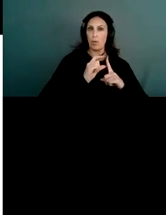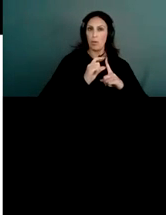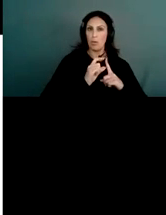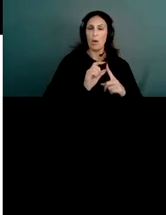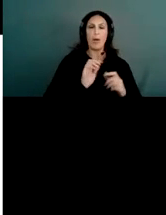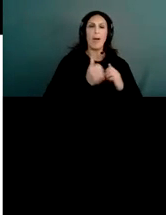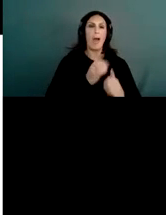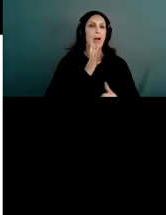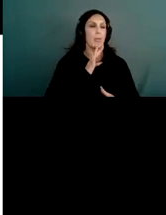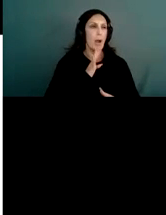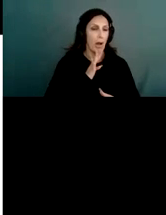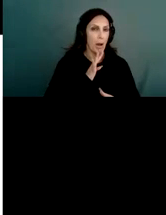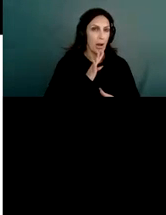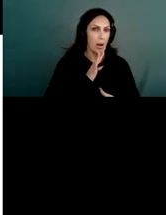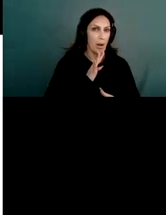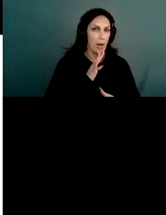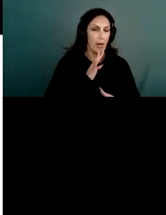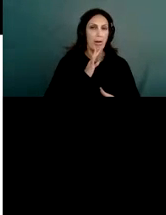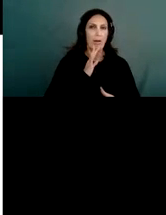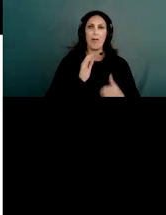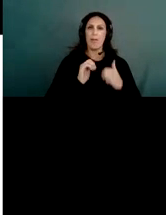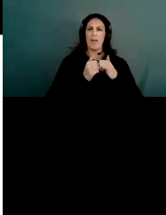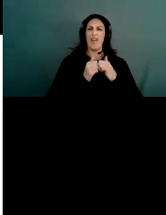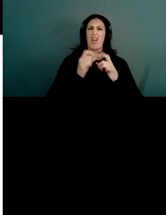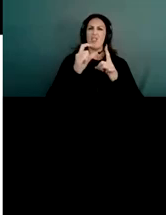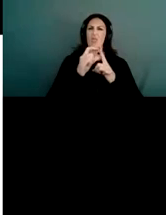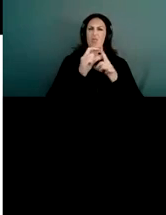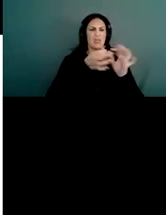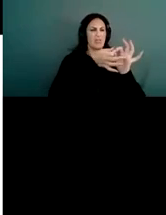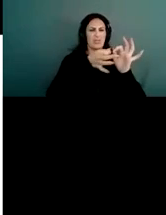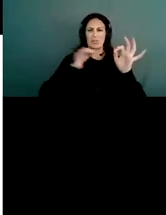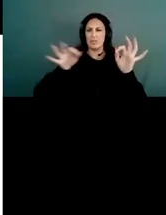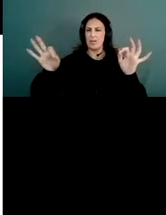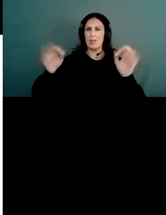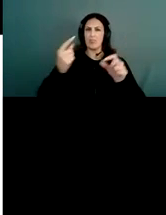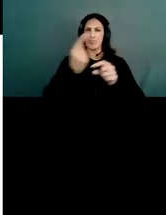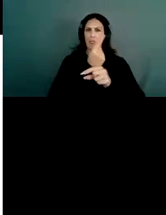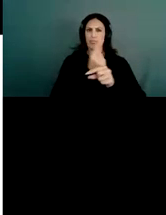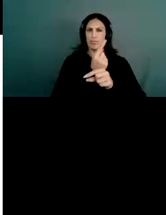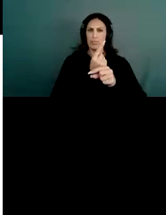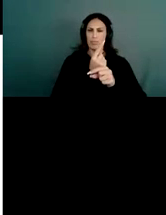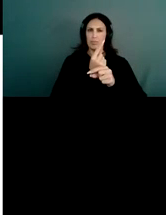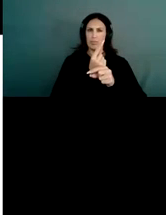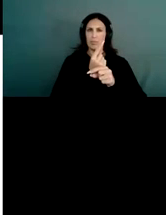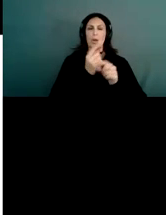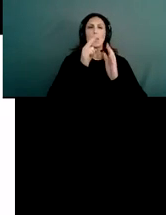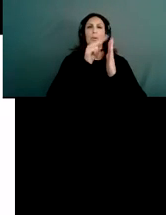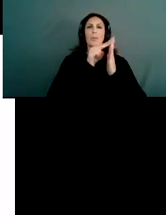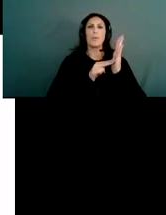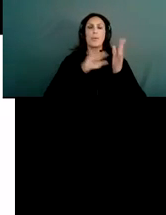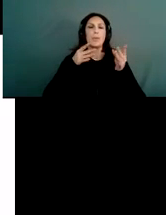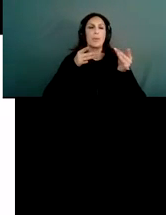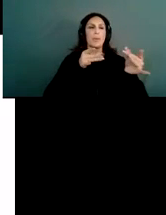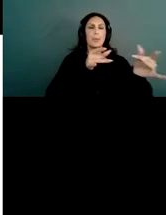phonics, the structural analysis of sentences, fluency,